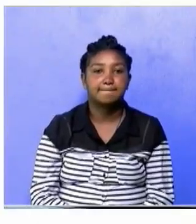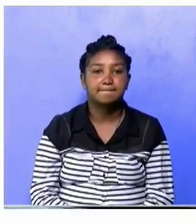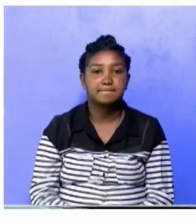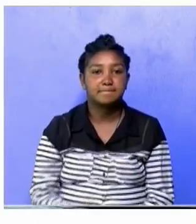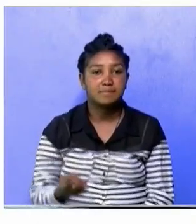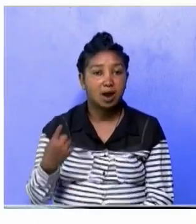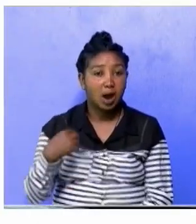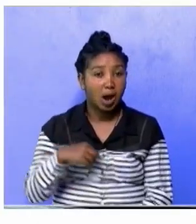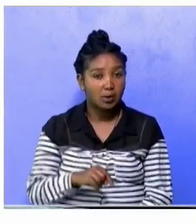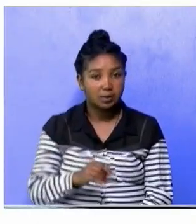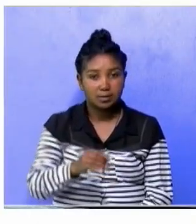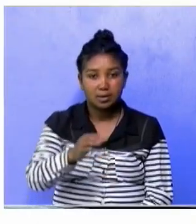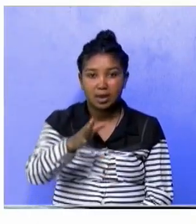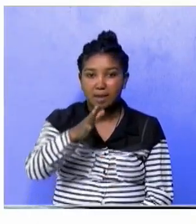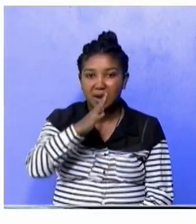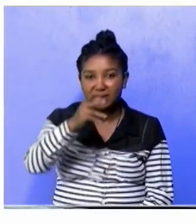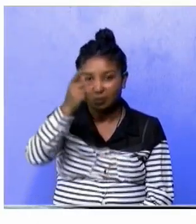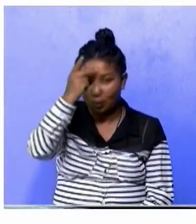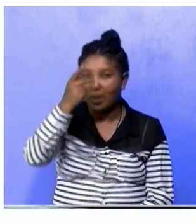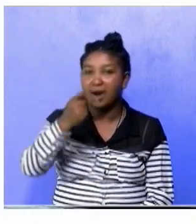Our parents